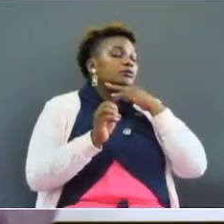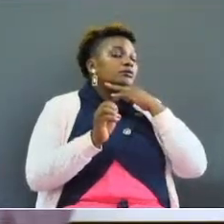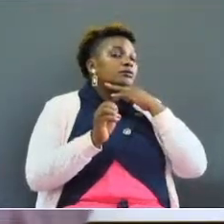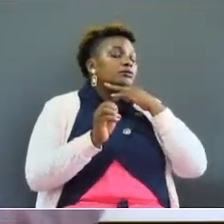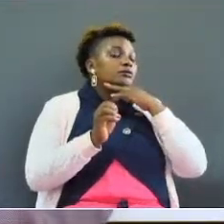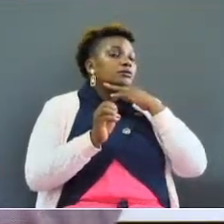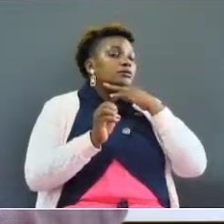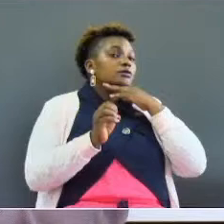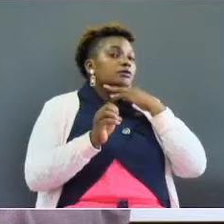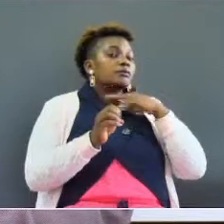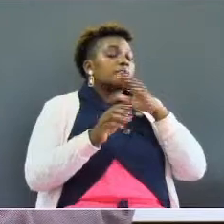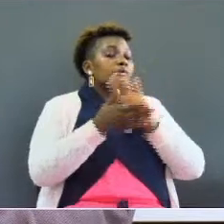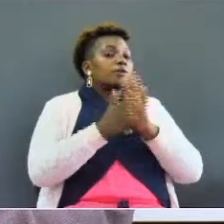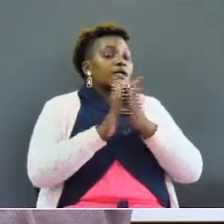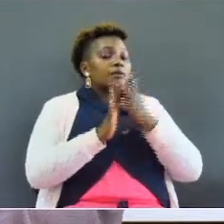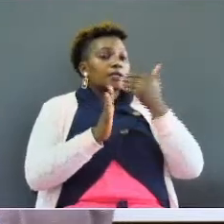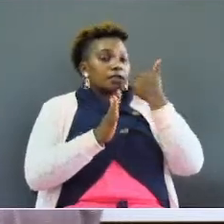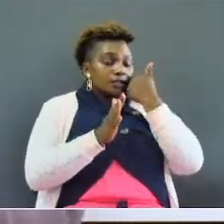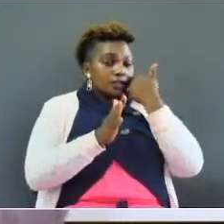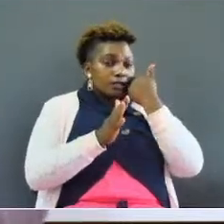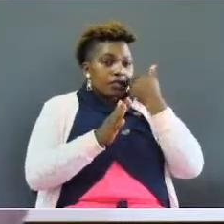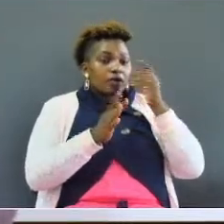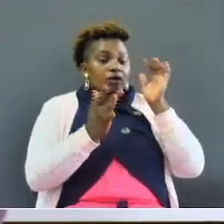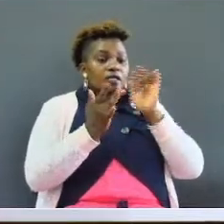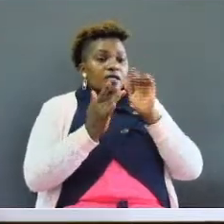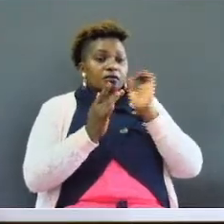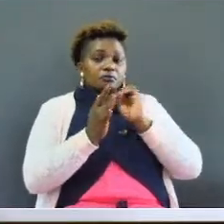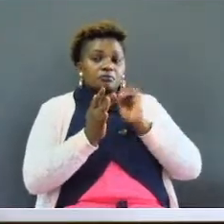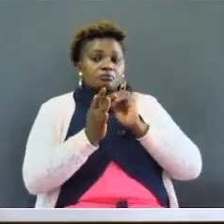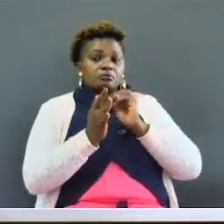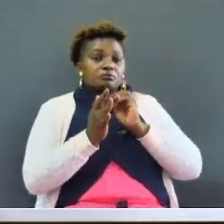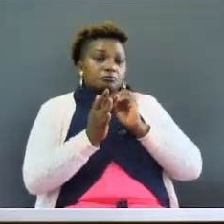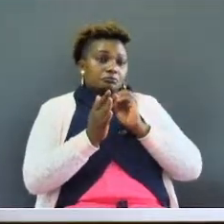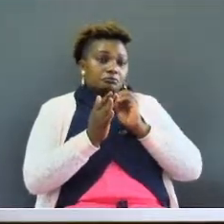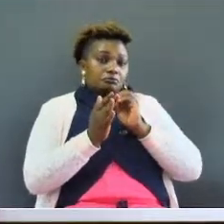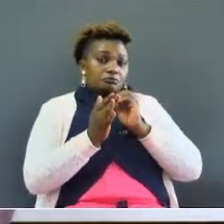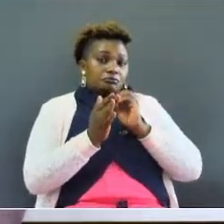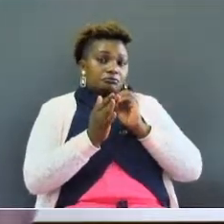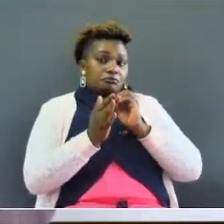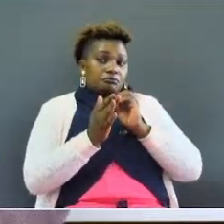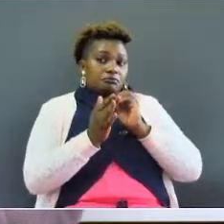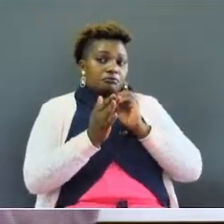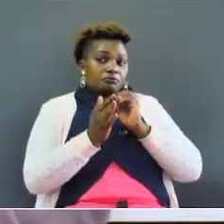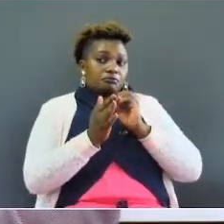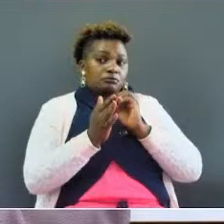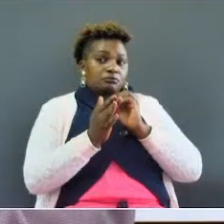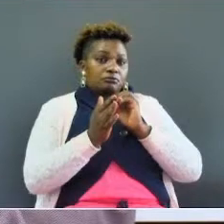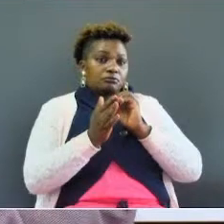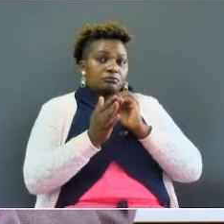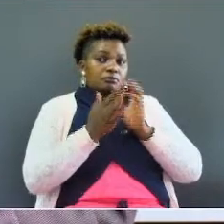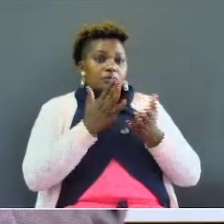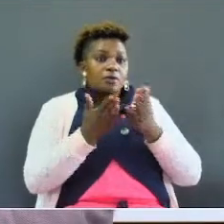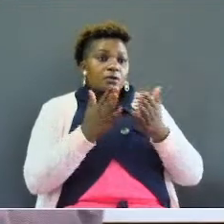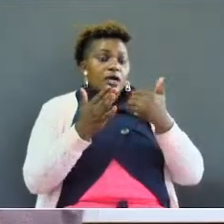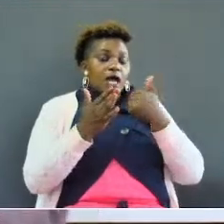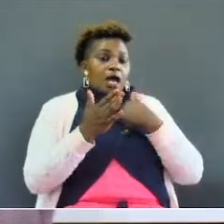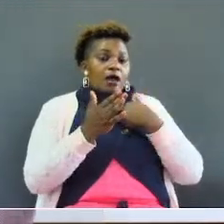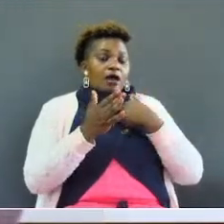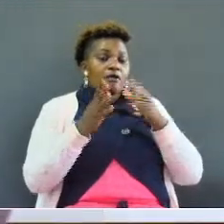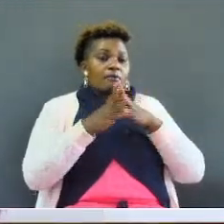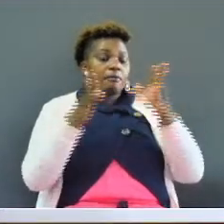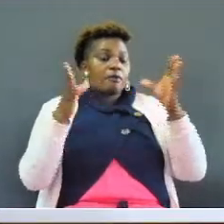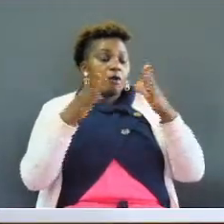People are getting sick and they're not going for testing. So probably we are having